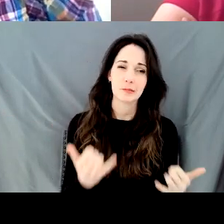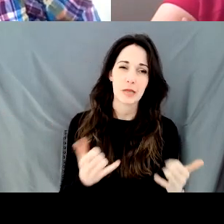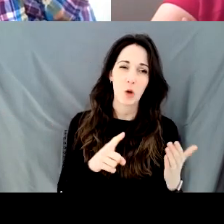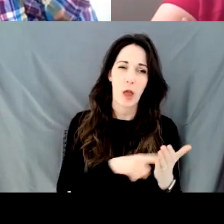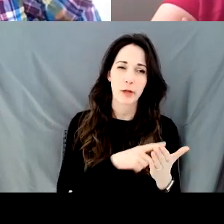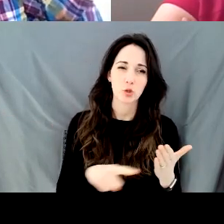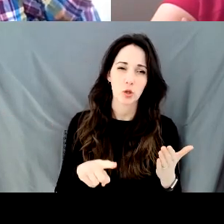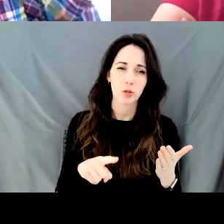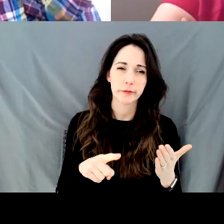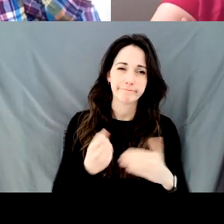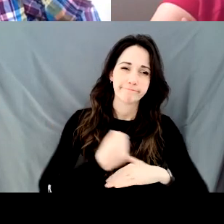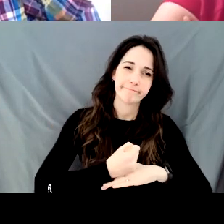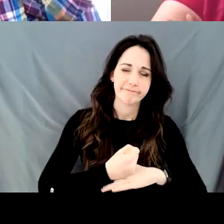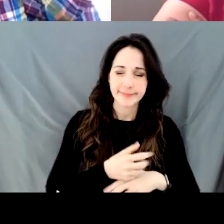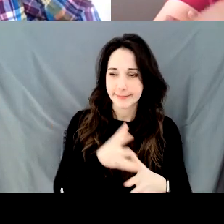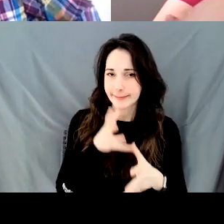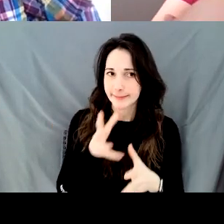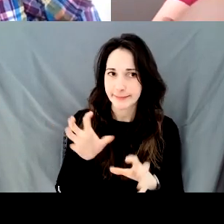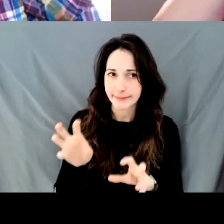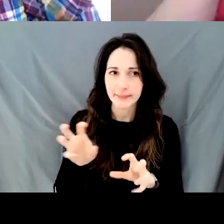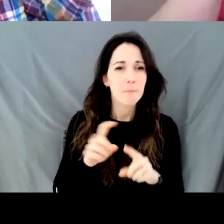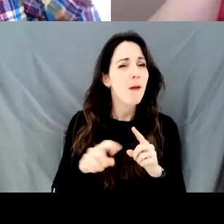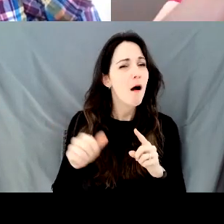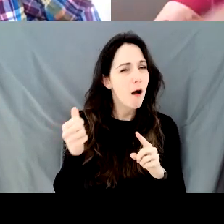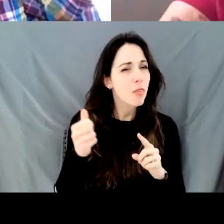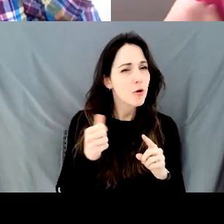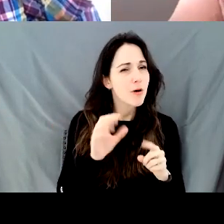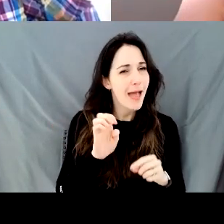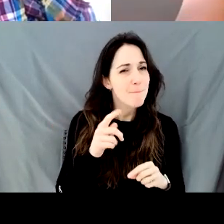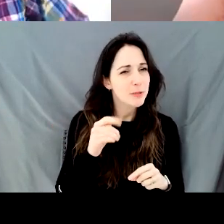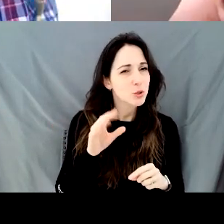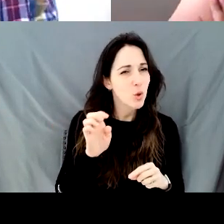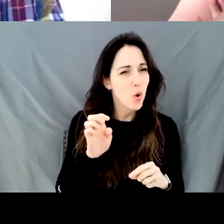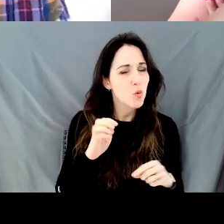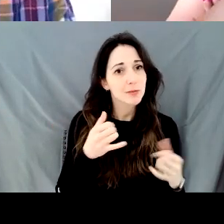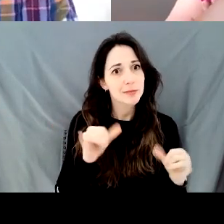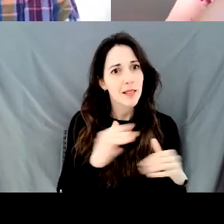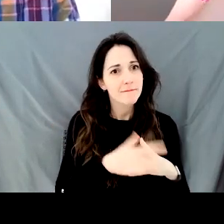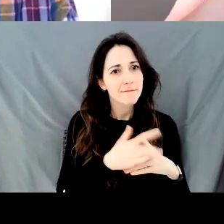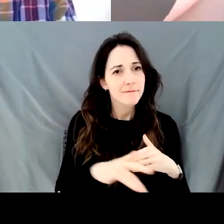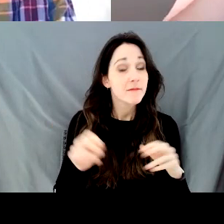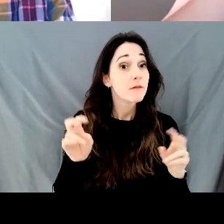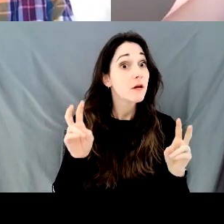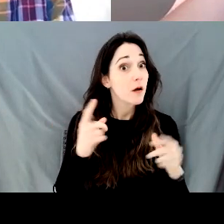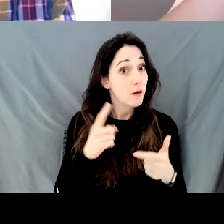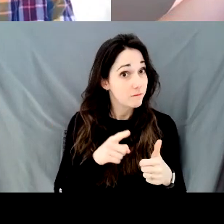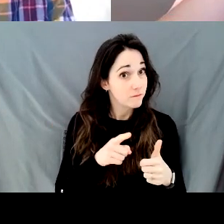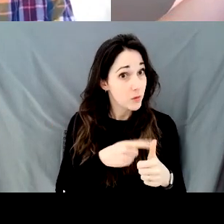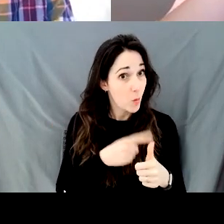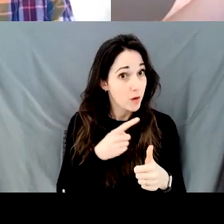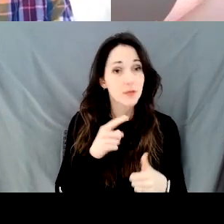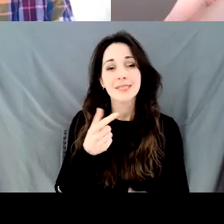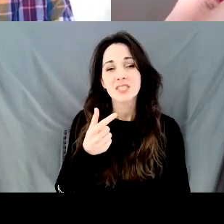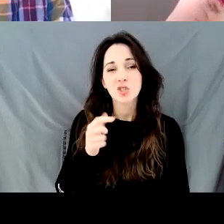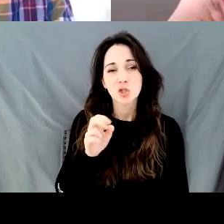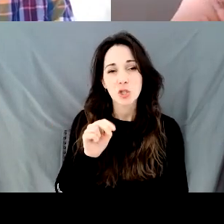I hate, but you can go back and watch the other episodes. So my number one is Gentrified. It's on Netflix.